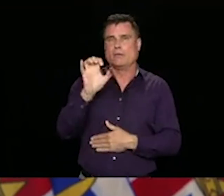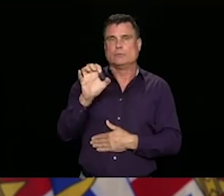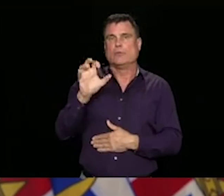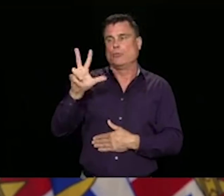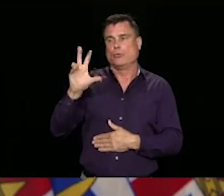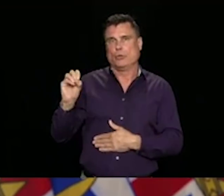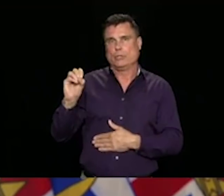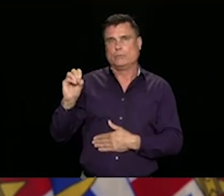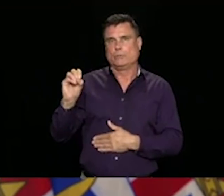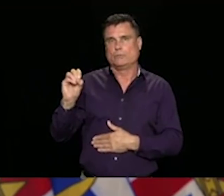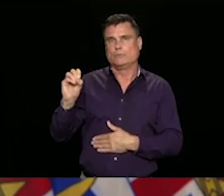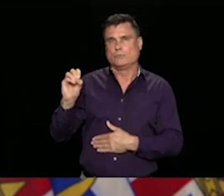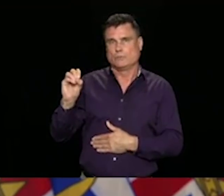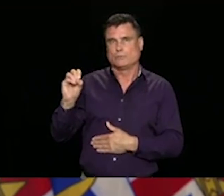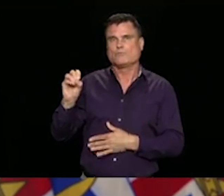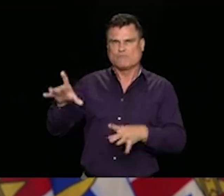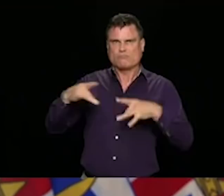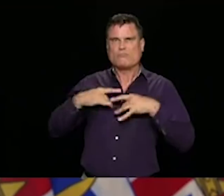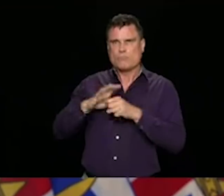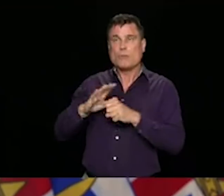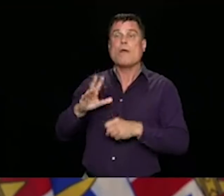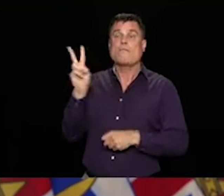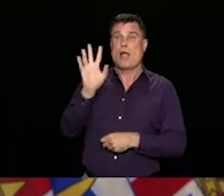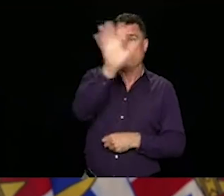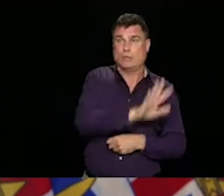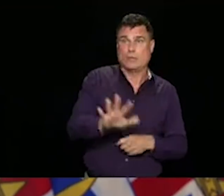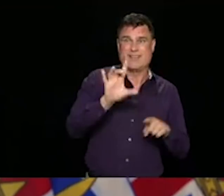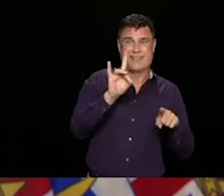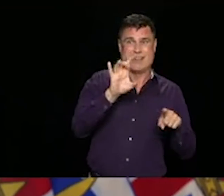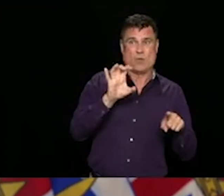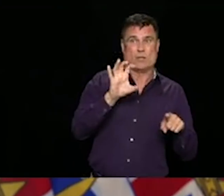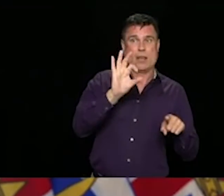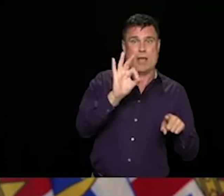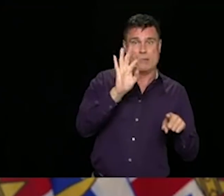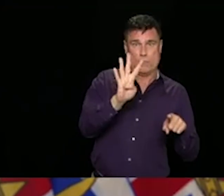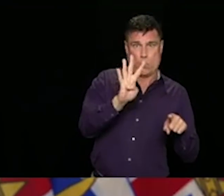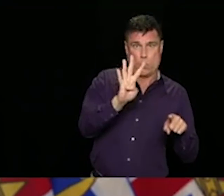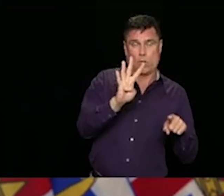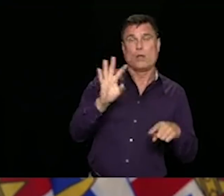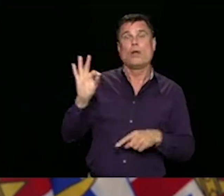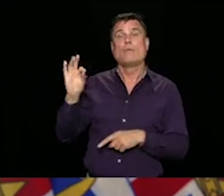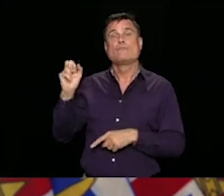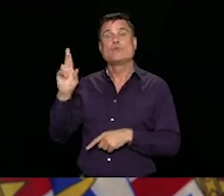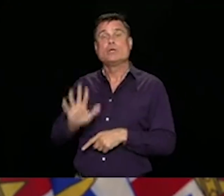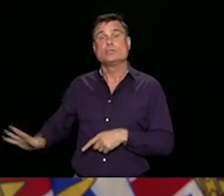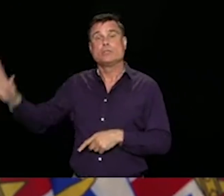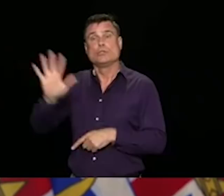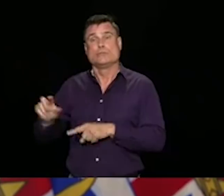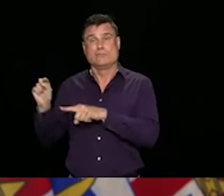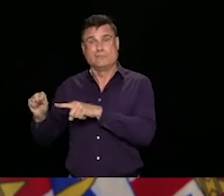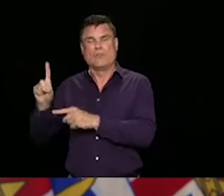in BC. That includes 894 people in the Vancouver Coastal Health Region,